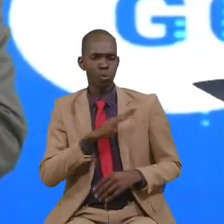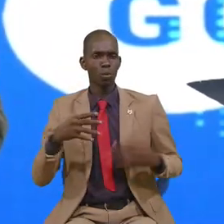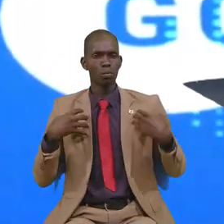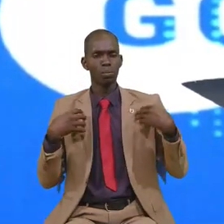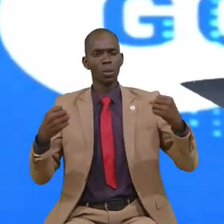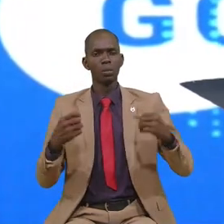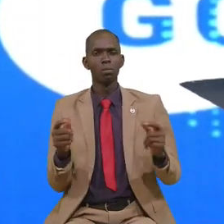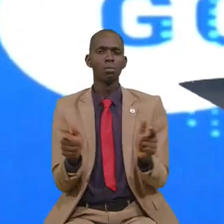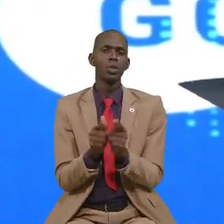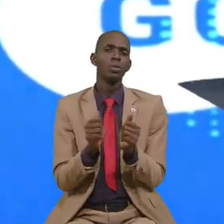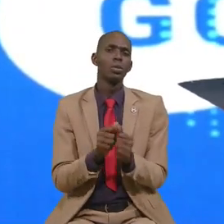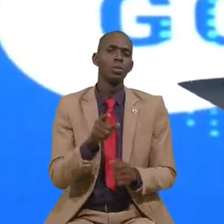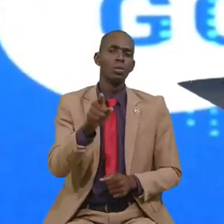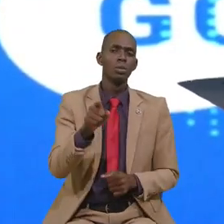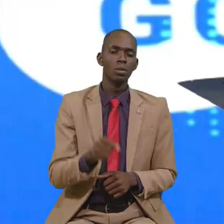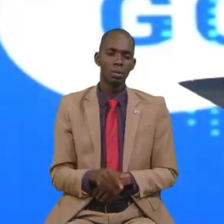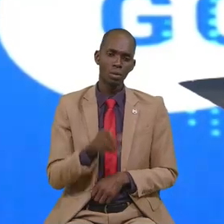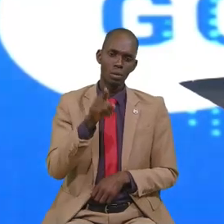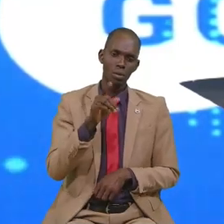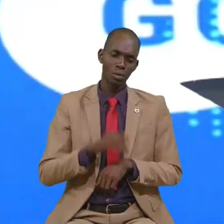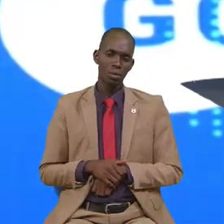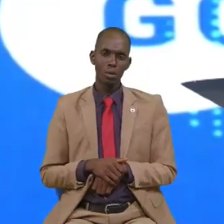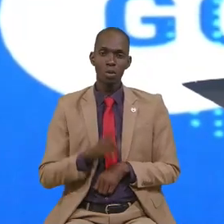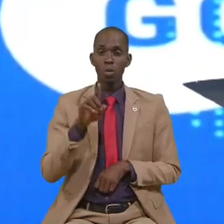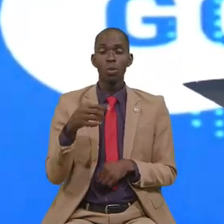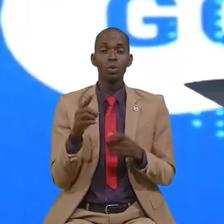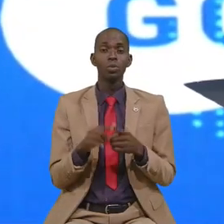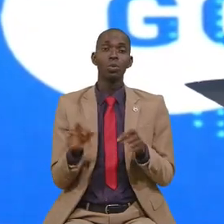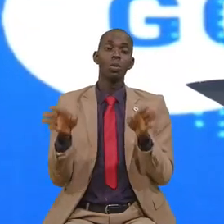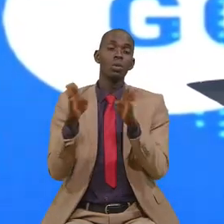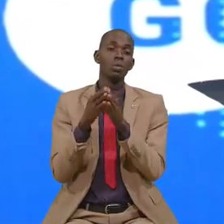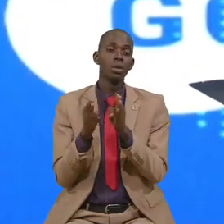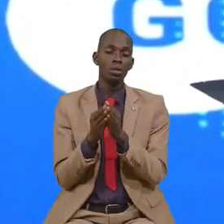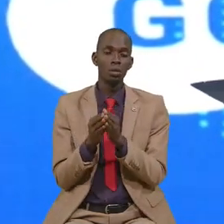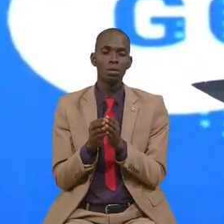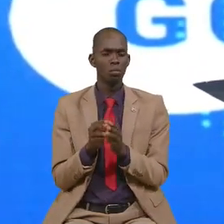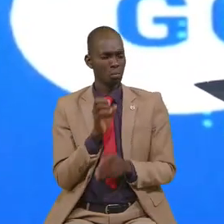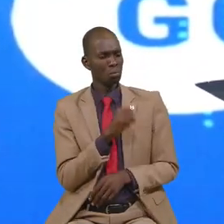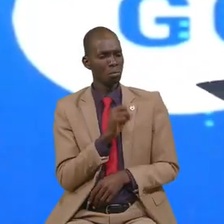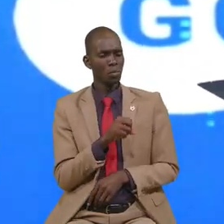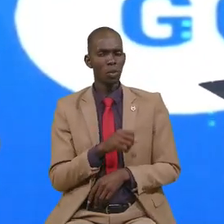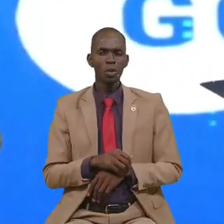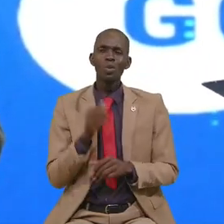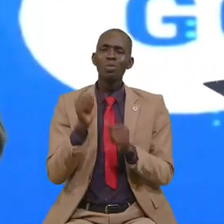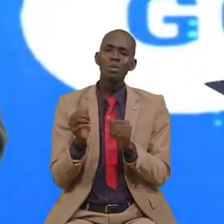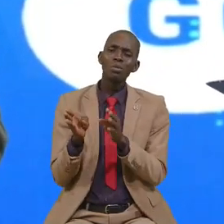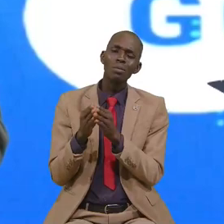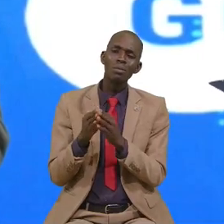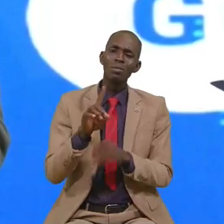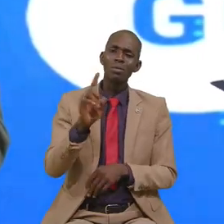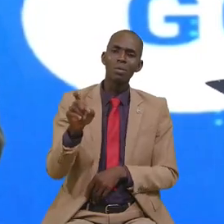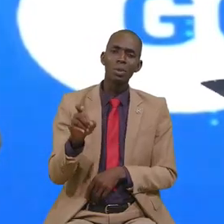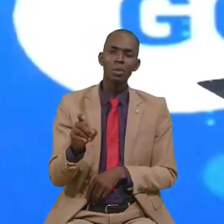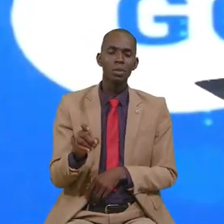said that you went to a conference. Yes. Which conference?